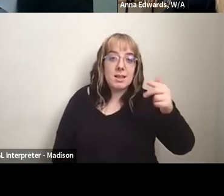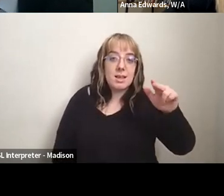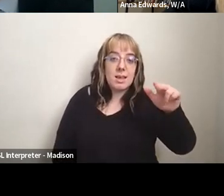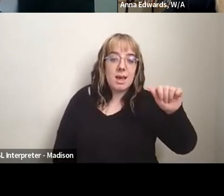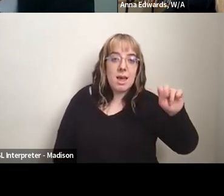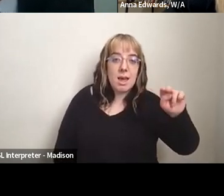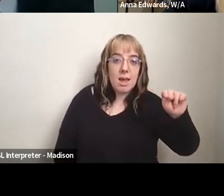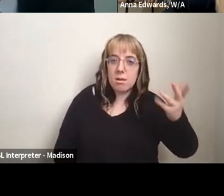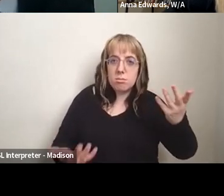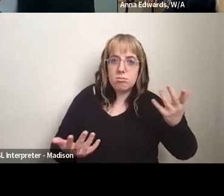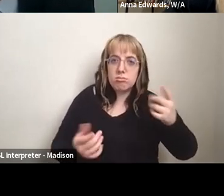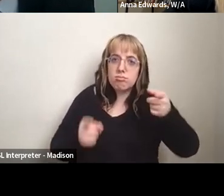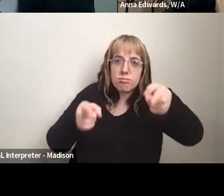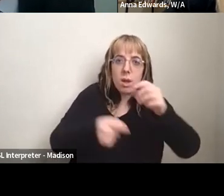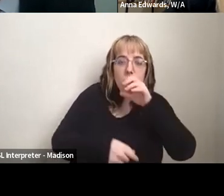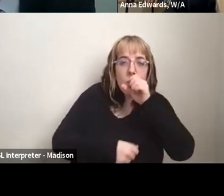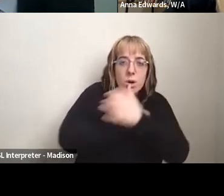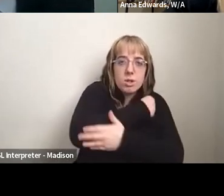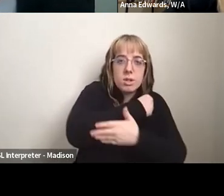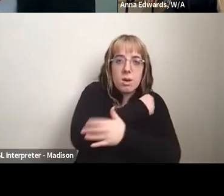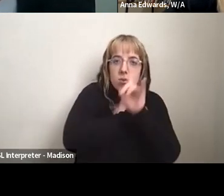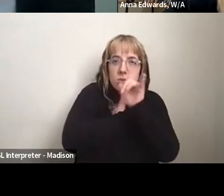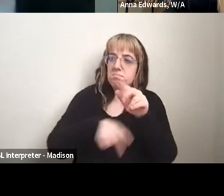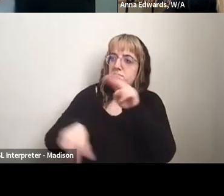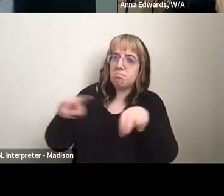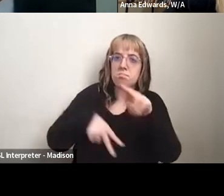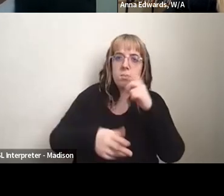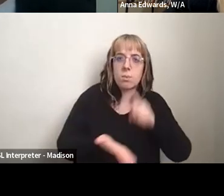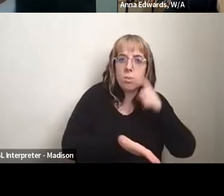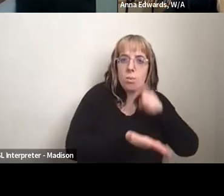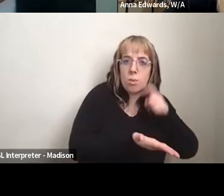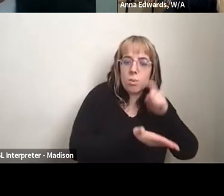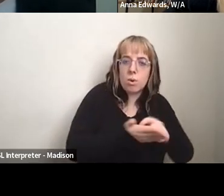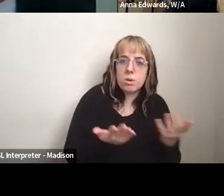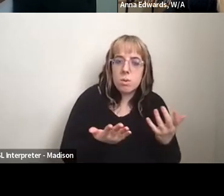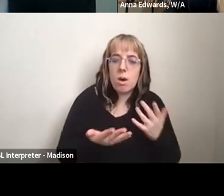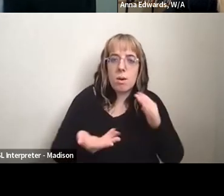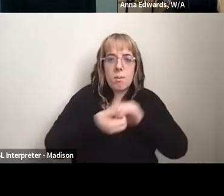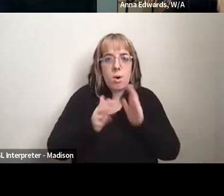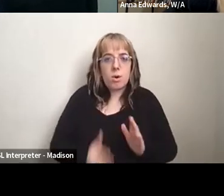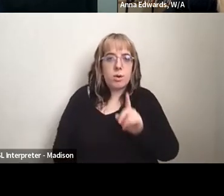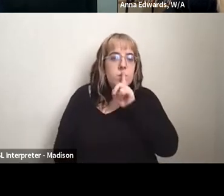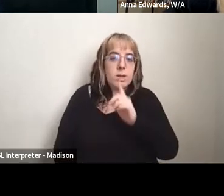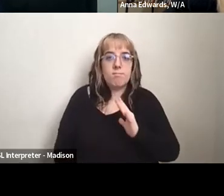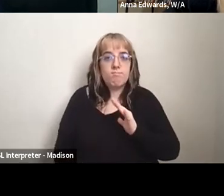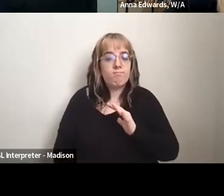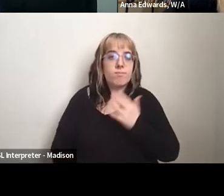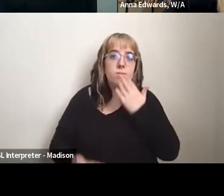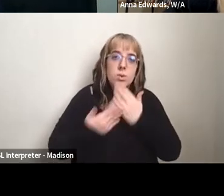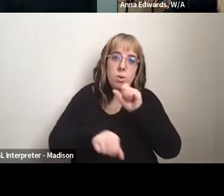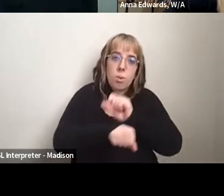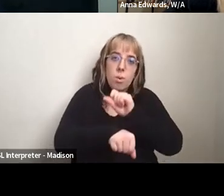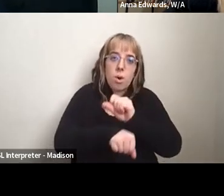County? What have you observed? Who are some partners that have really done great work